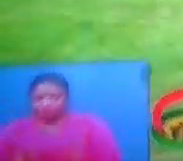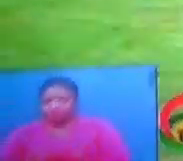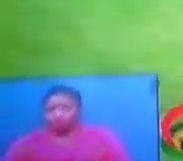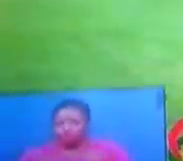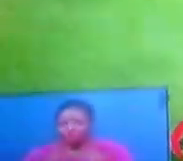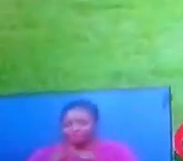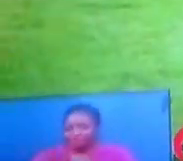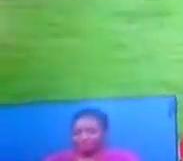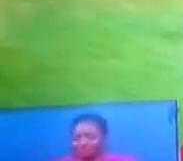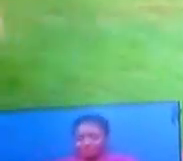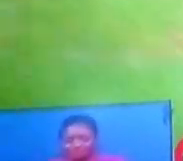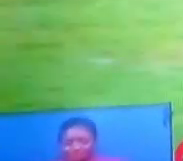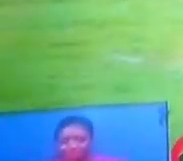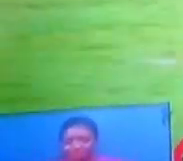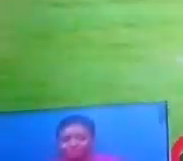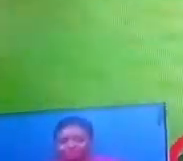variety of them.